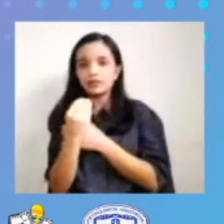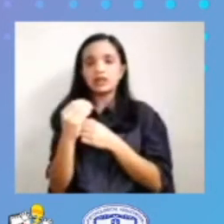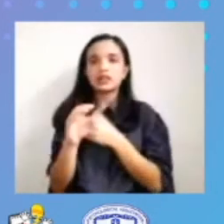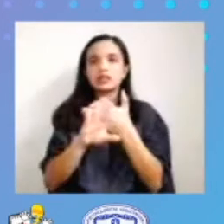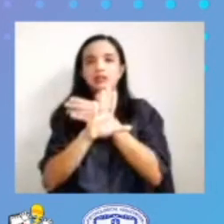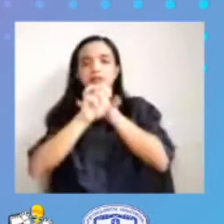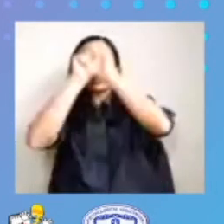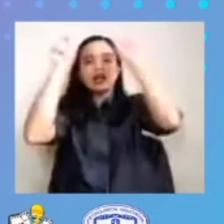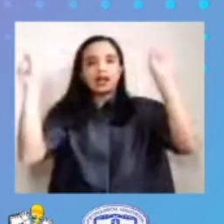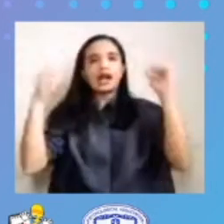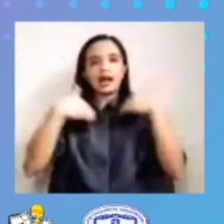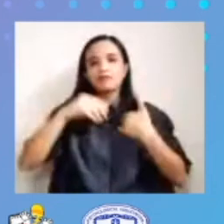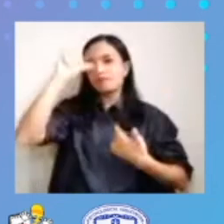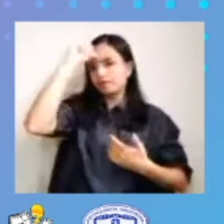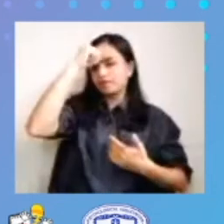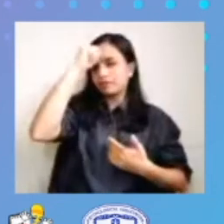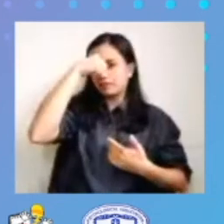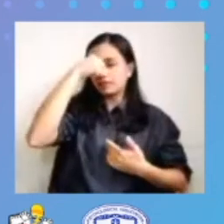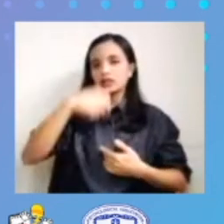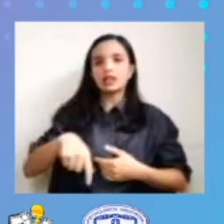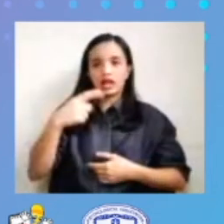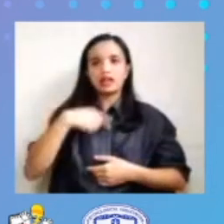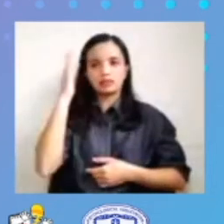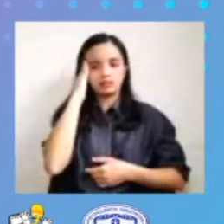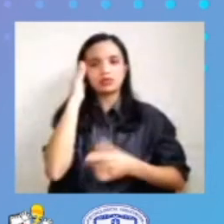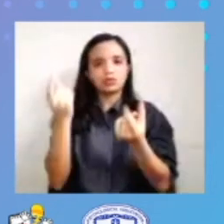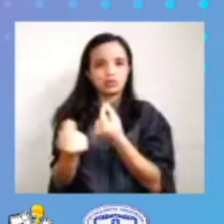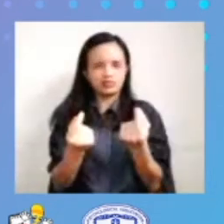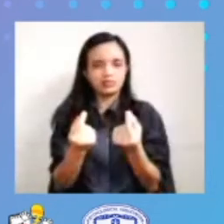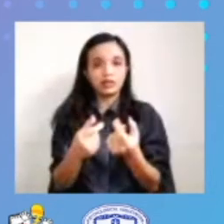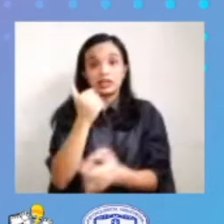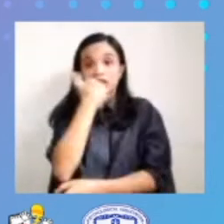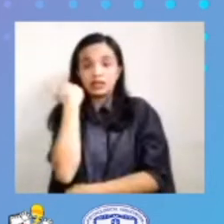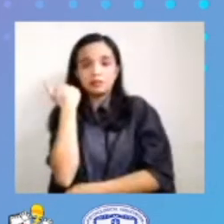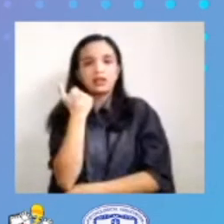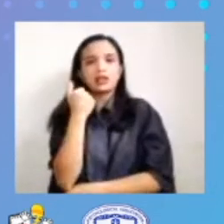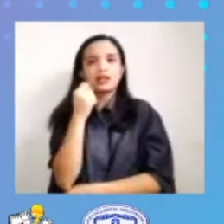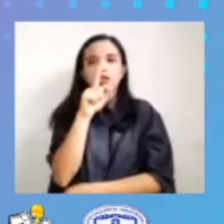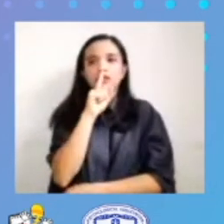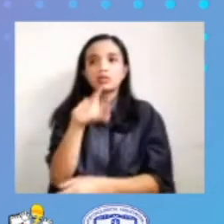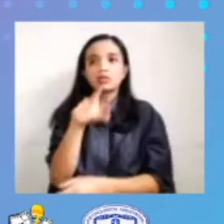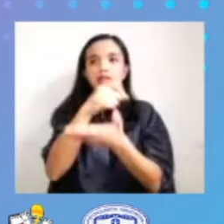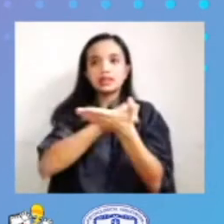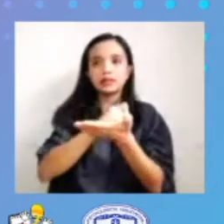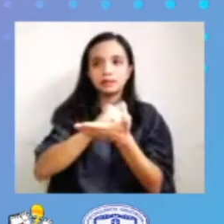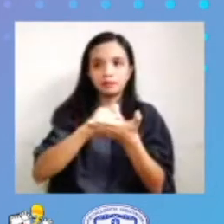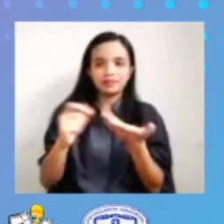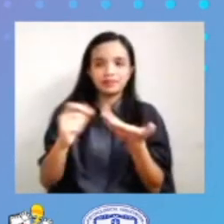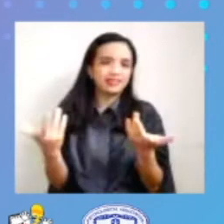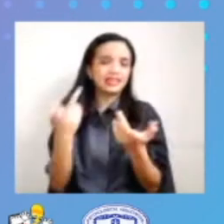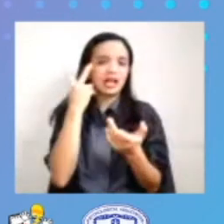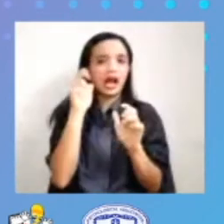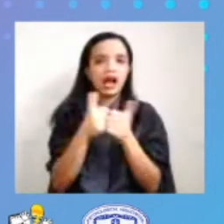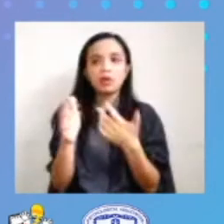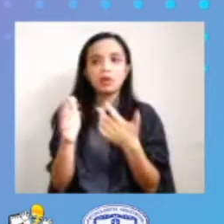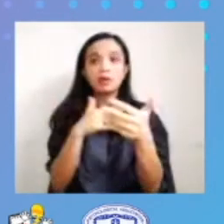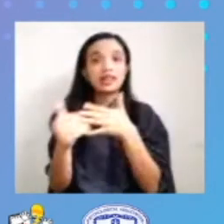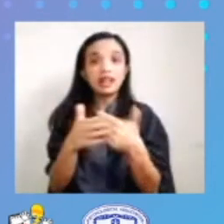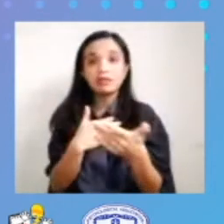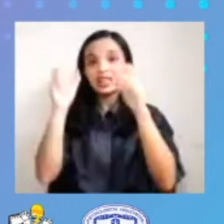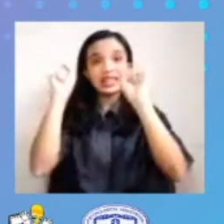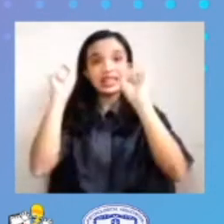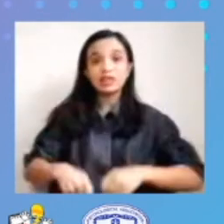and then go back to working. You know when to connect and how to connect, di ba? They're really very, very connected. And you know, it